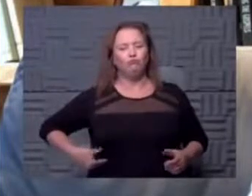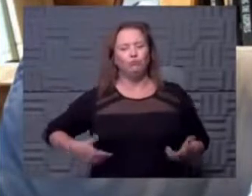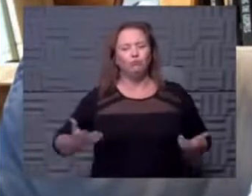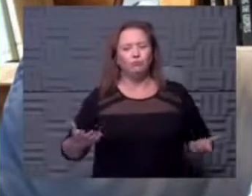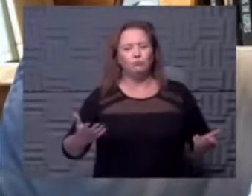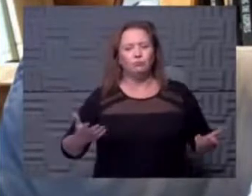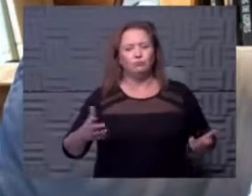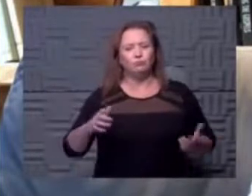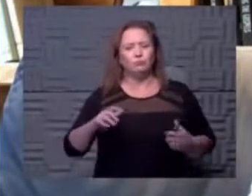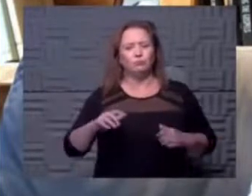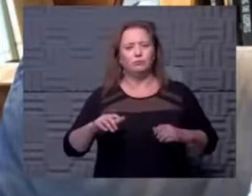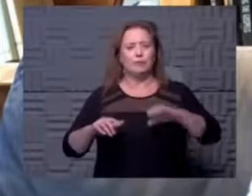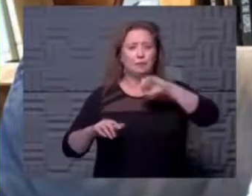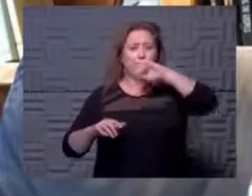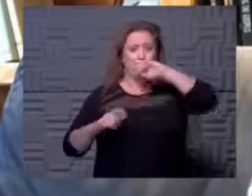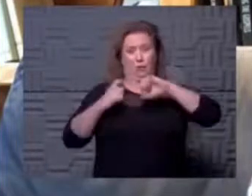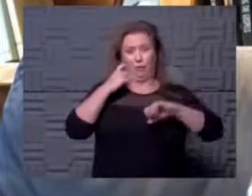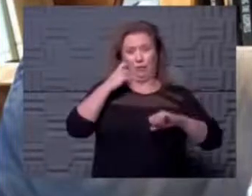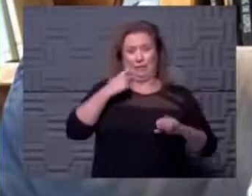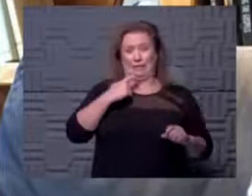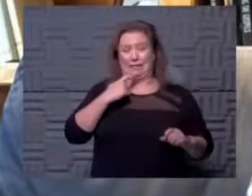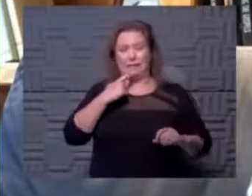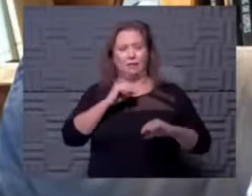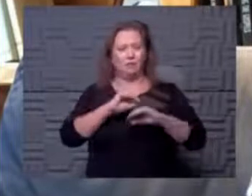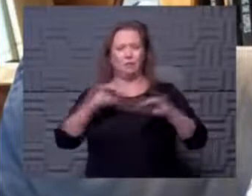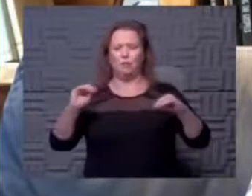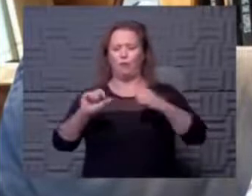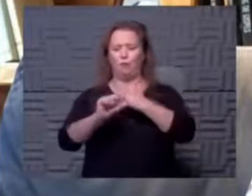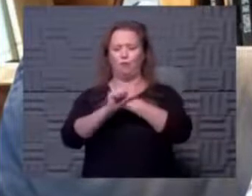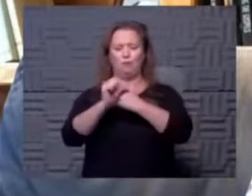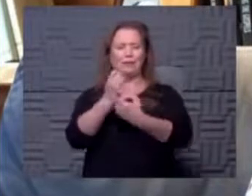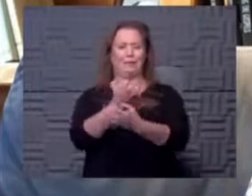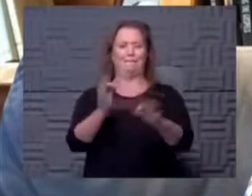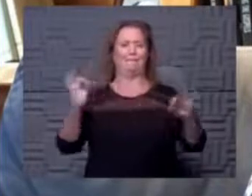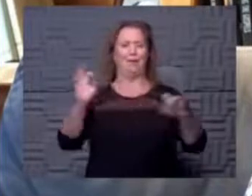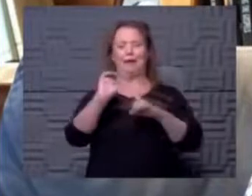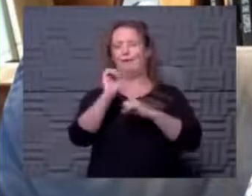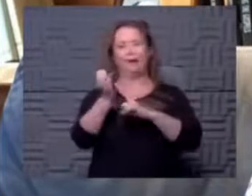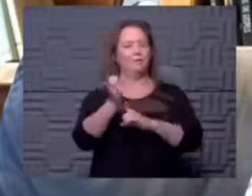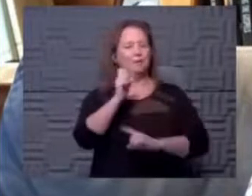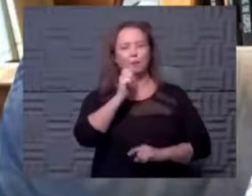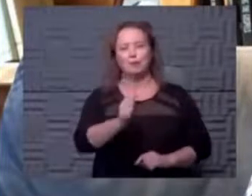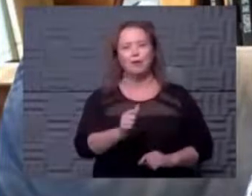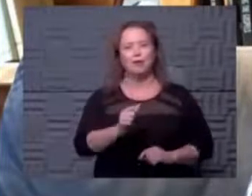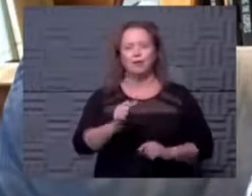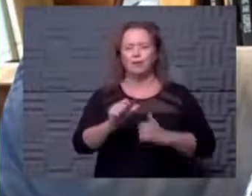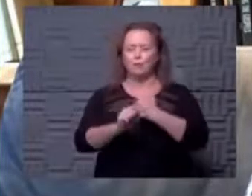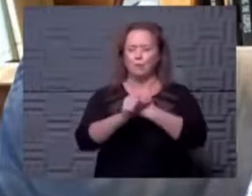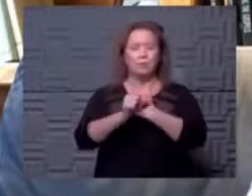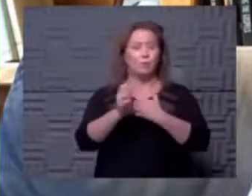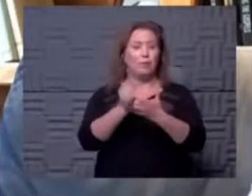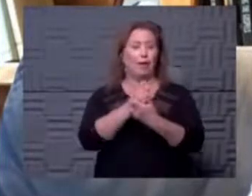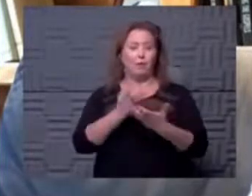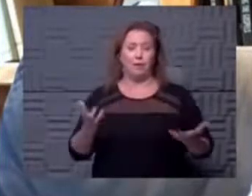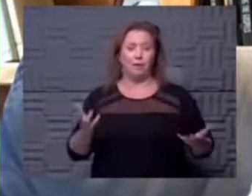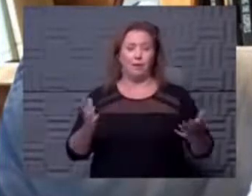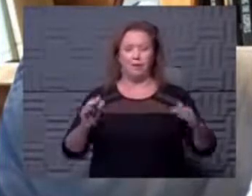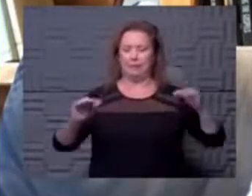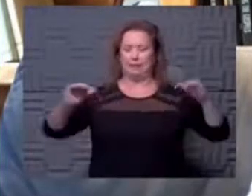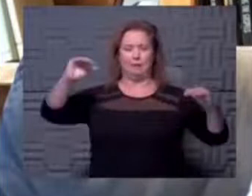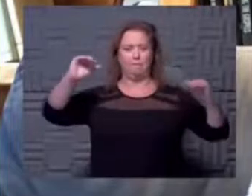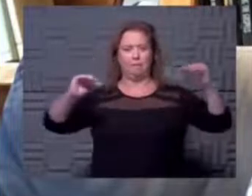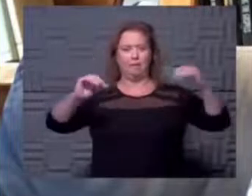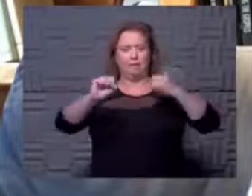as Archbishop said, there's no risk-free environment. I mean, there are risks all the time. It is balancing